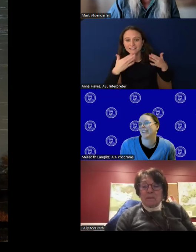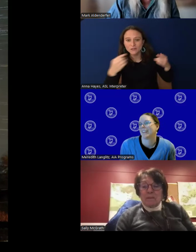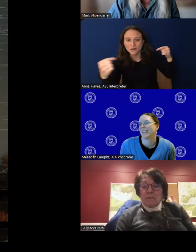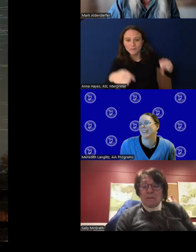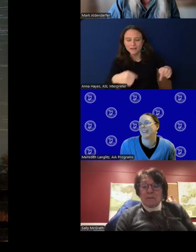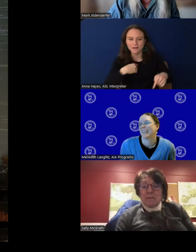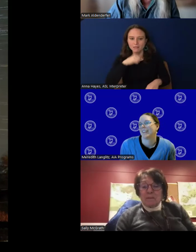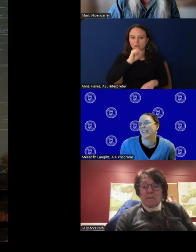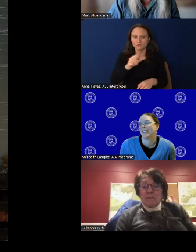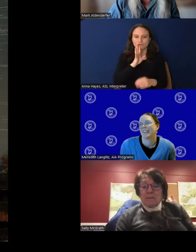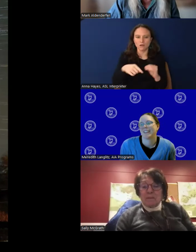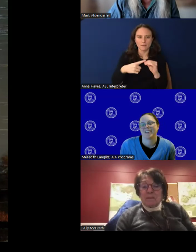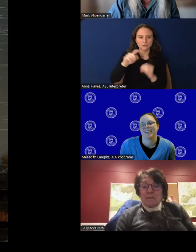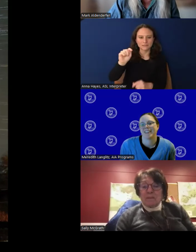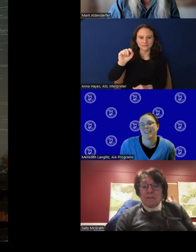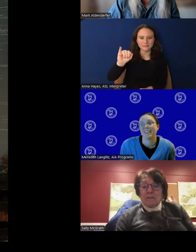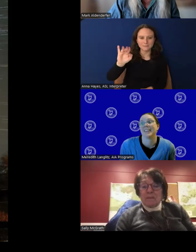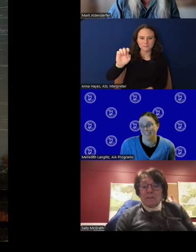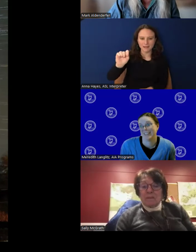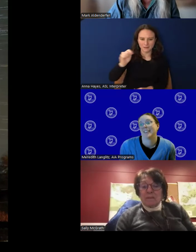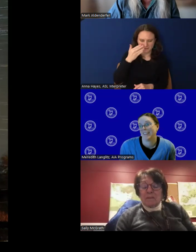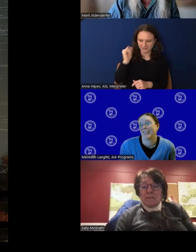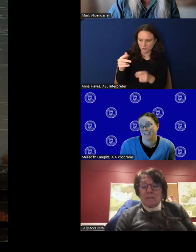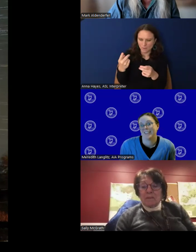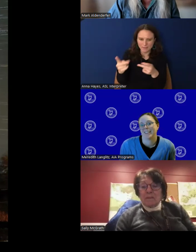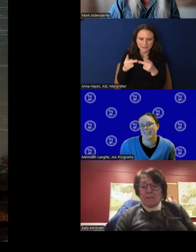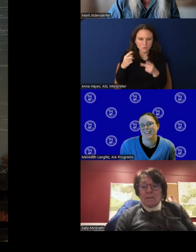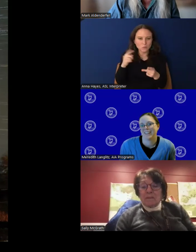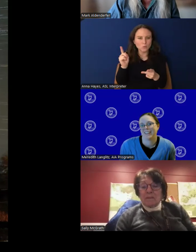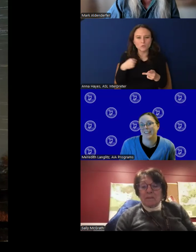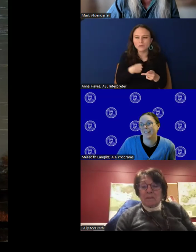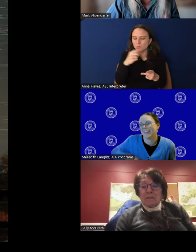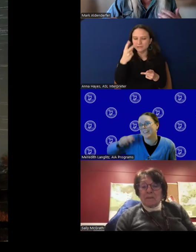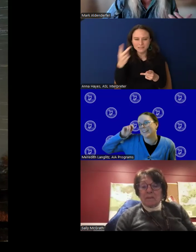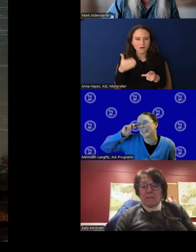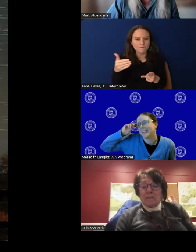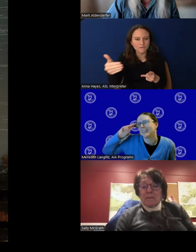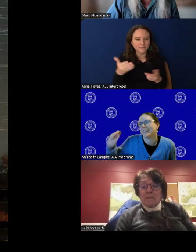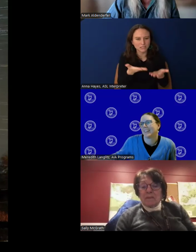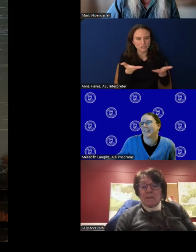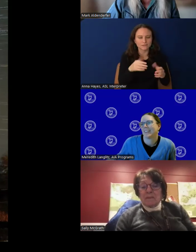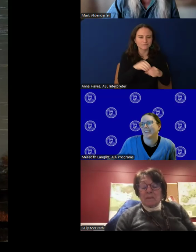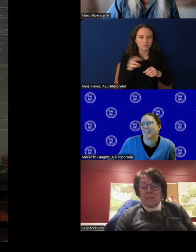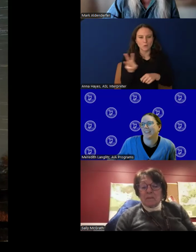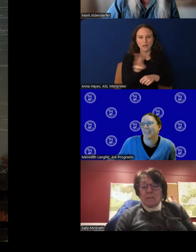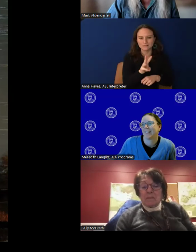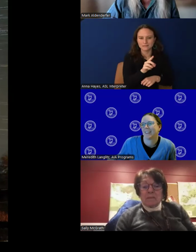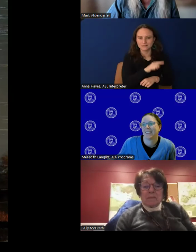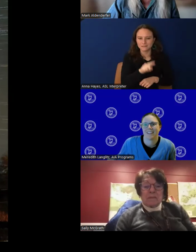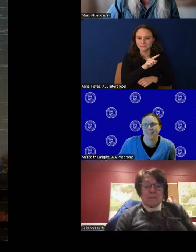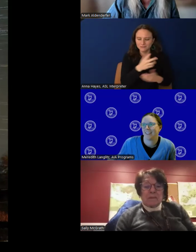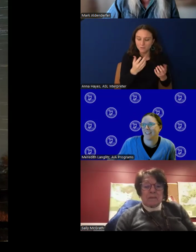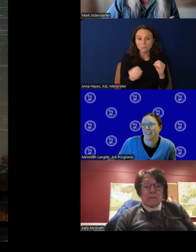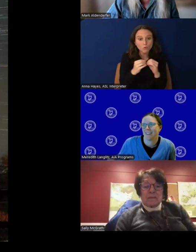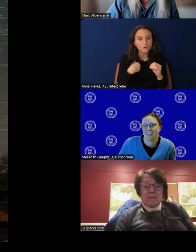because it's one of those places that we really don't see much and read about in the West. And so the more we can learn about the people and its culture,